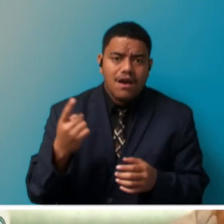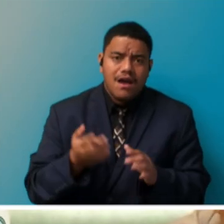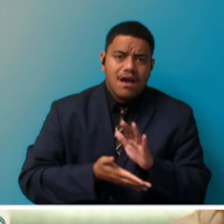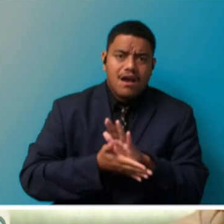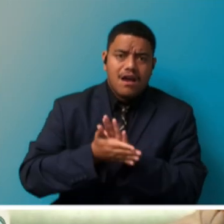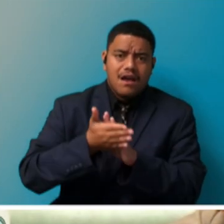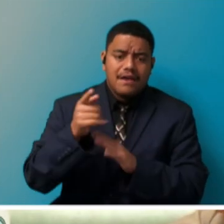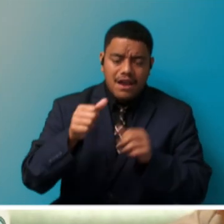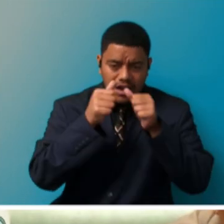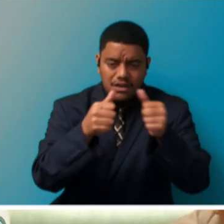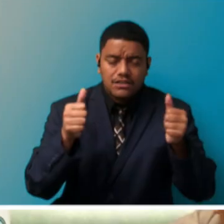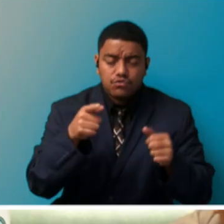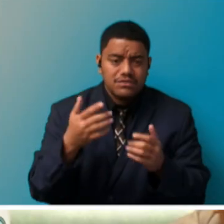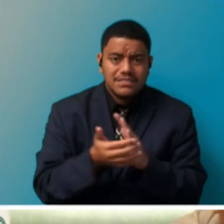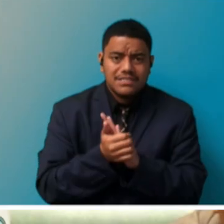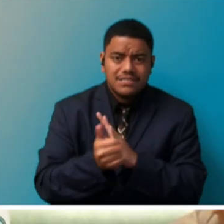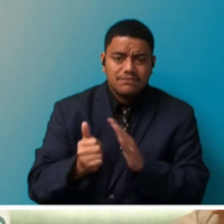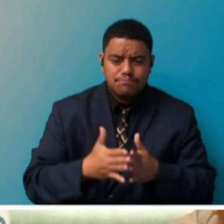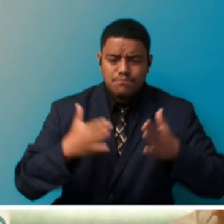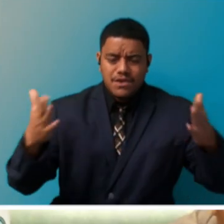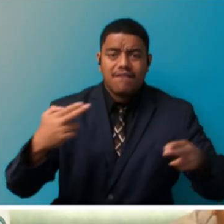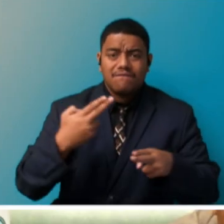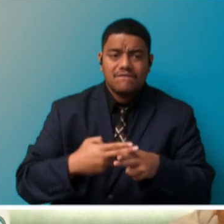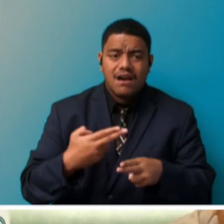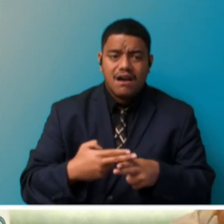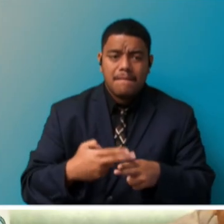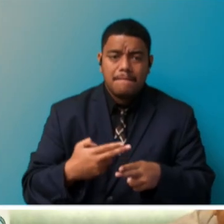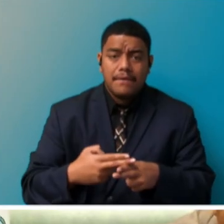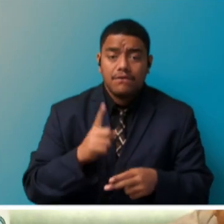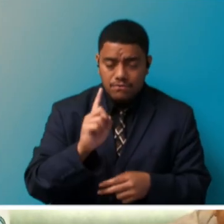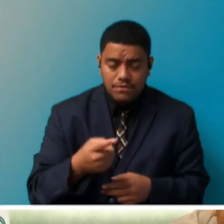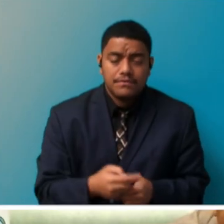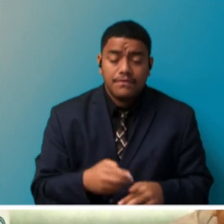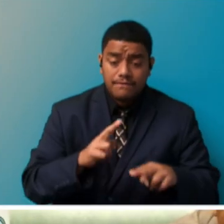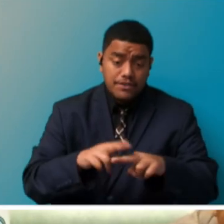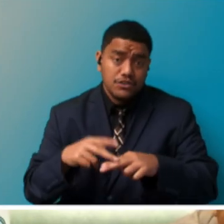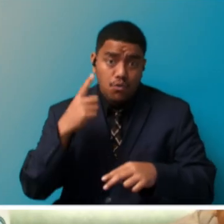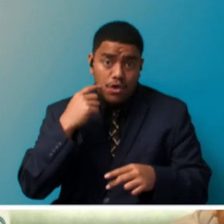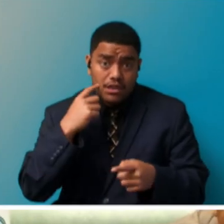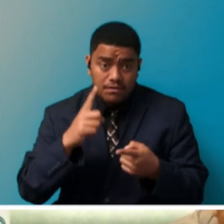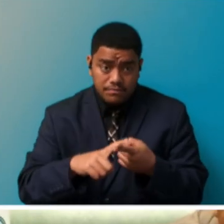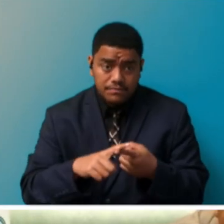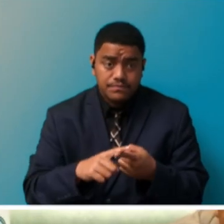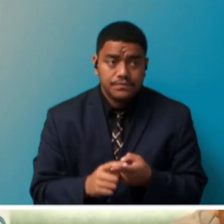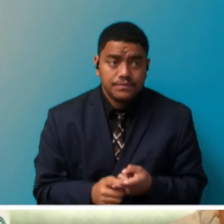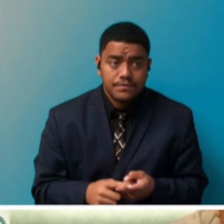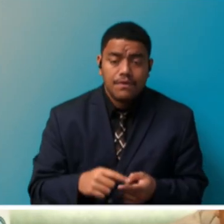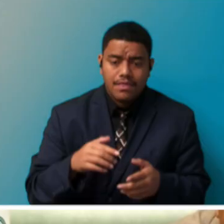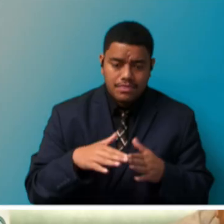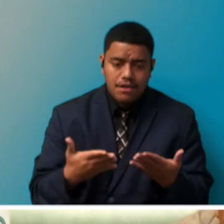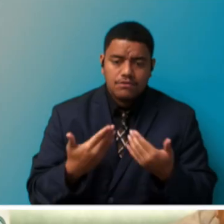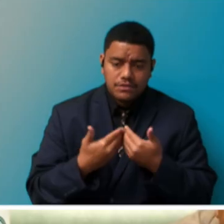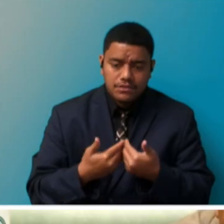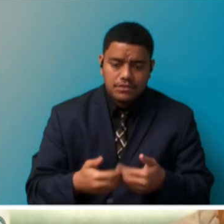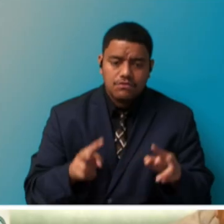the agricultural market. And I've, of course, talked about Fiji Water, that has now begun looking